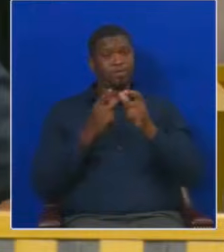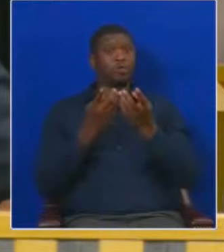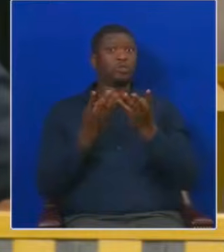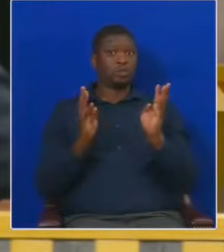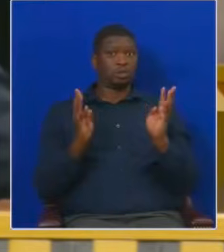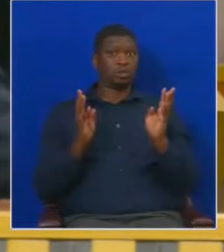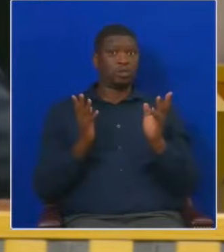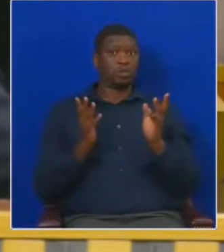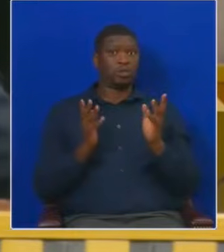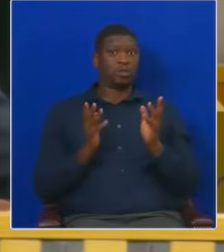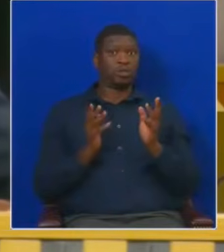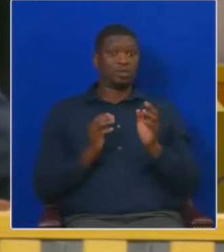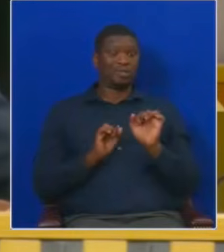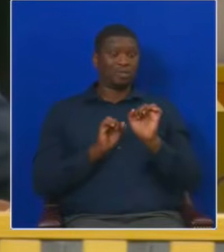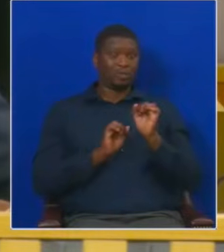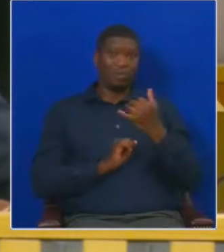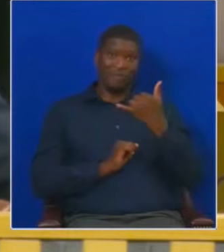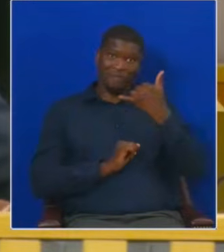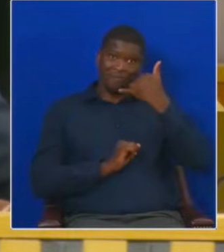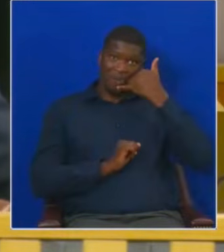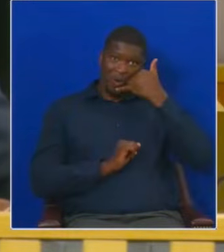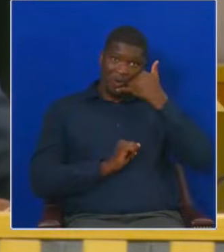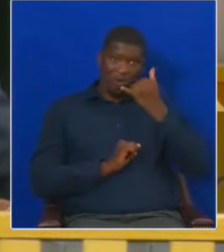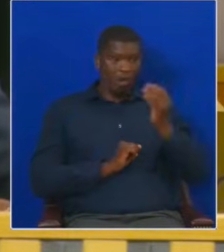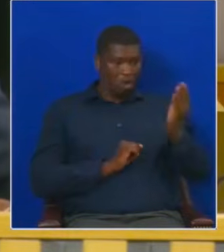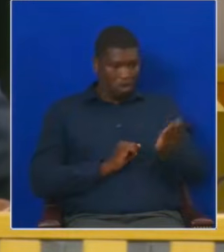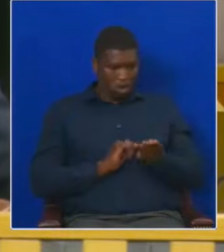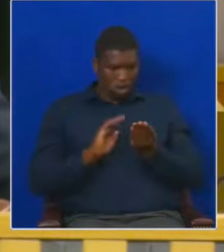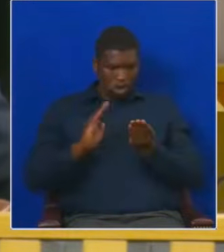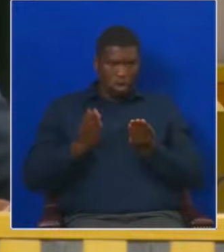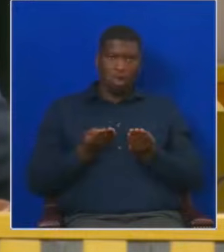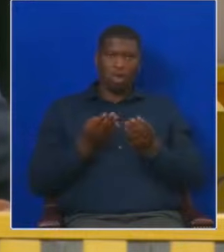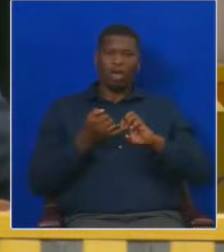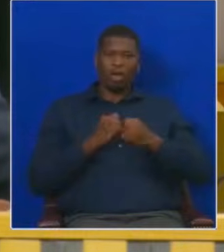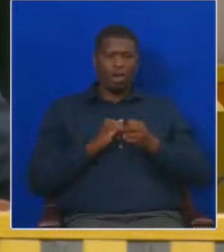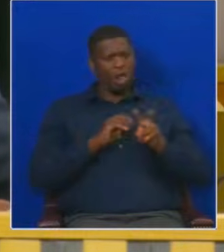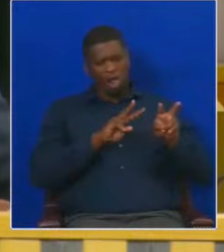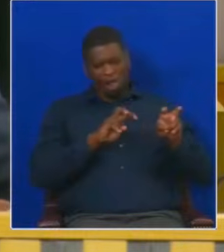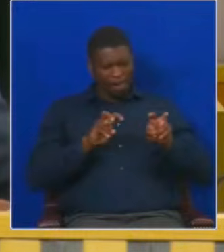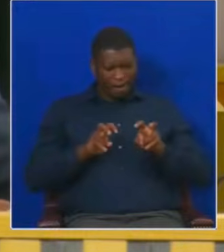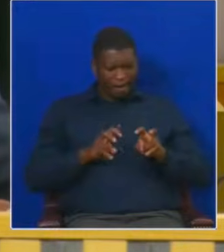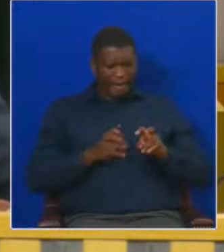were not downloadable, which now